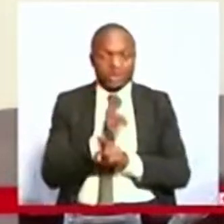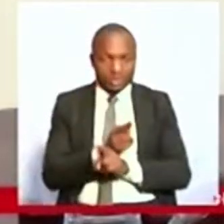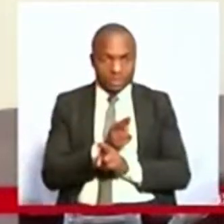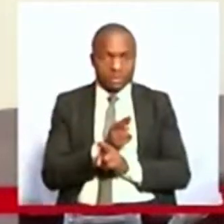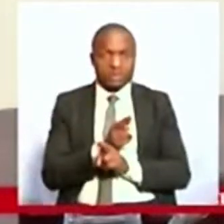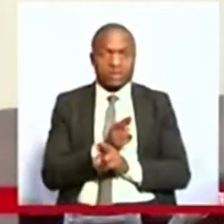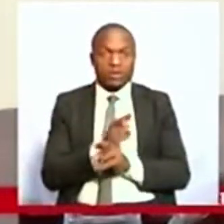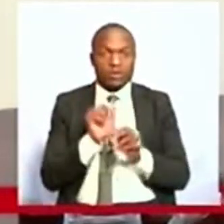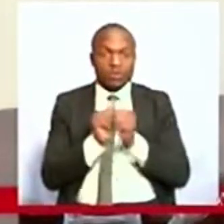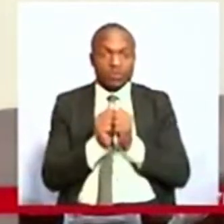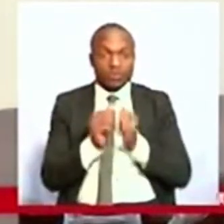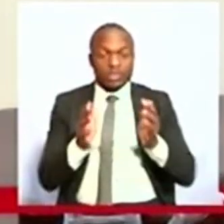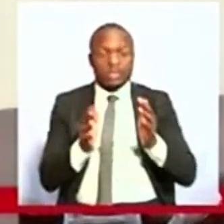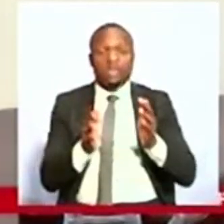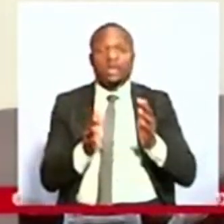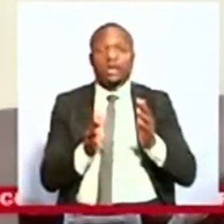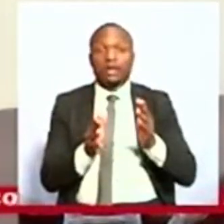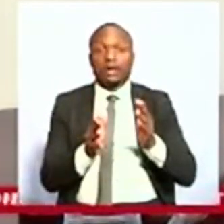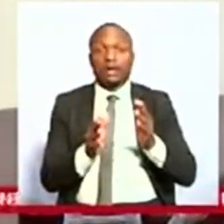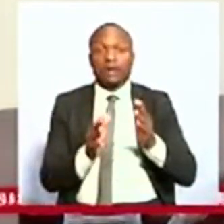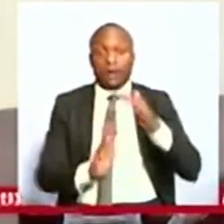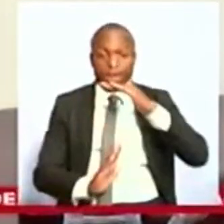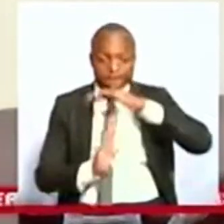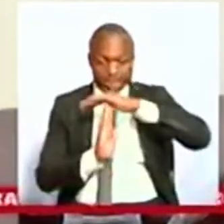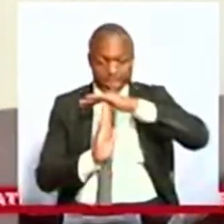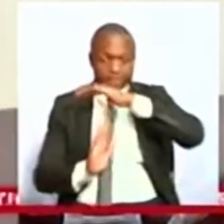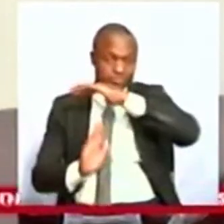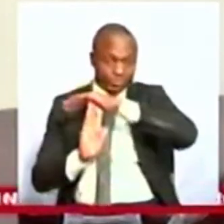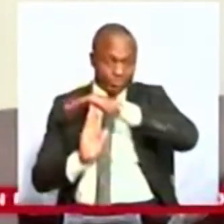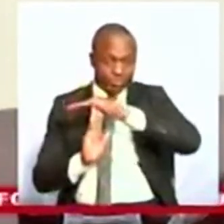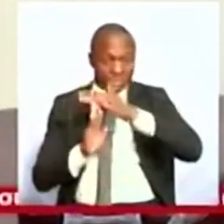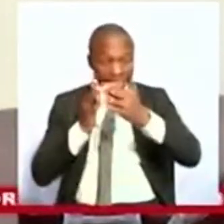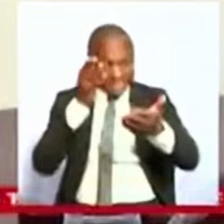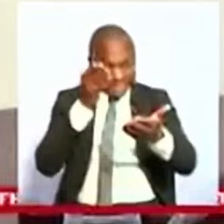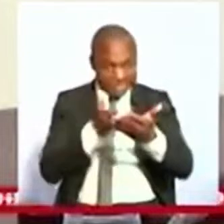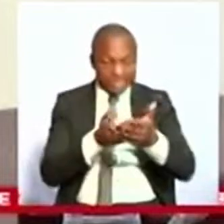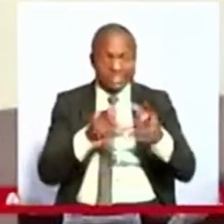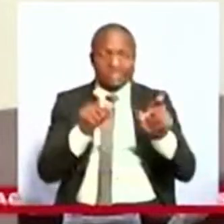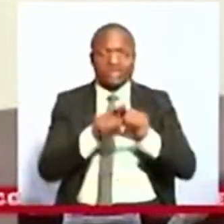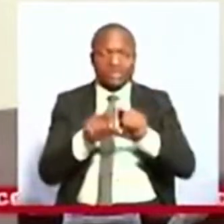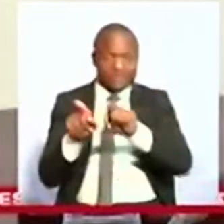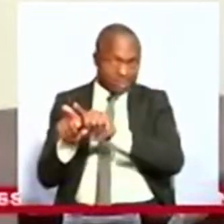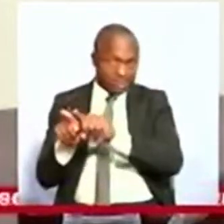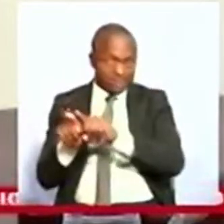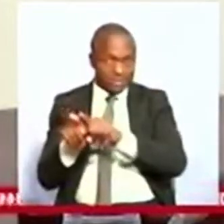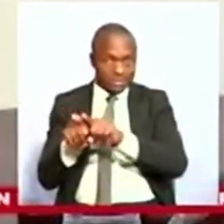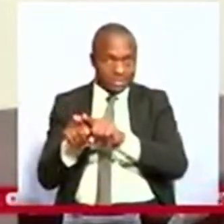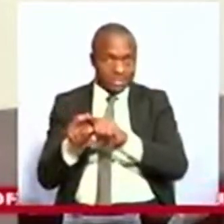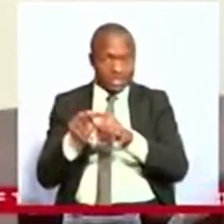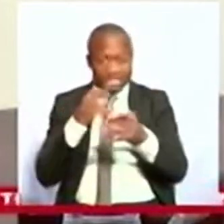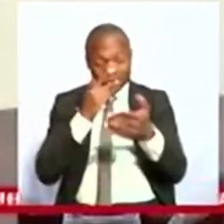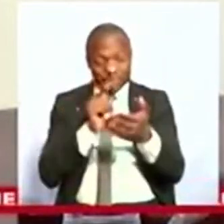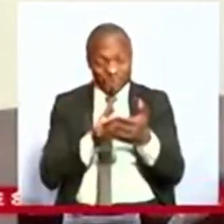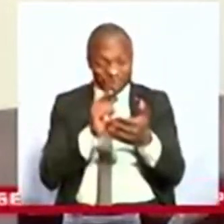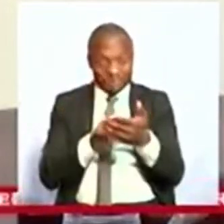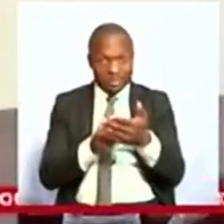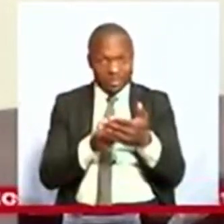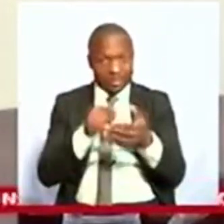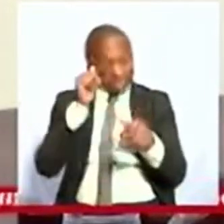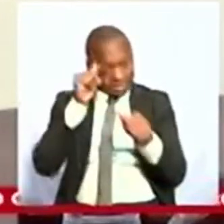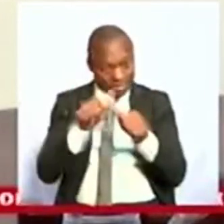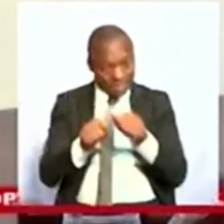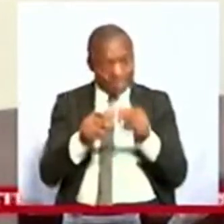without restriction. Now, if you look at this same protocol that we are trying to accede to, I think it has got some